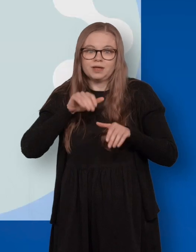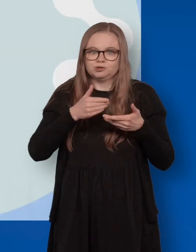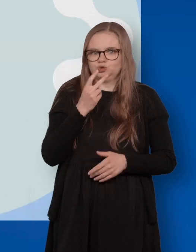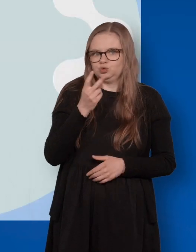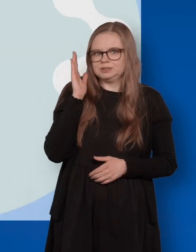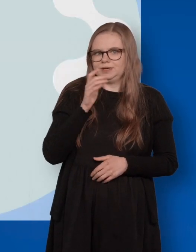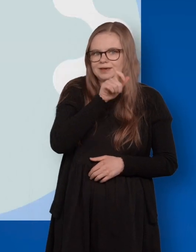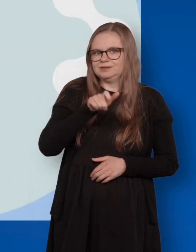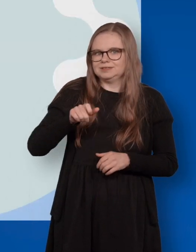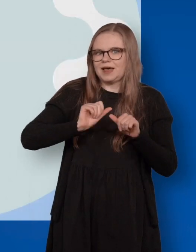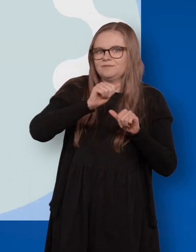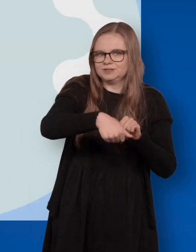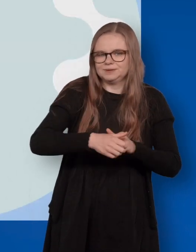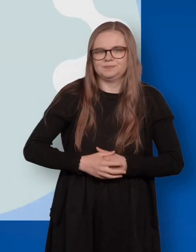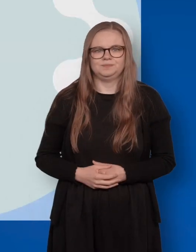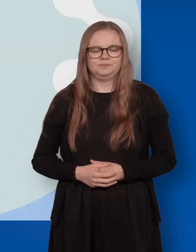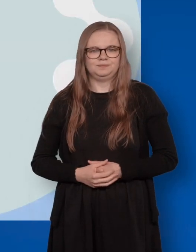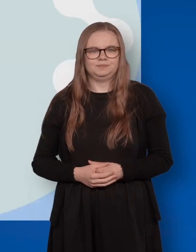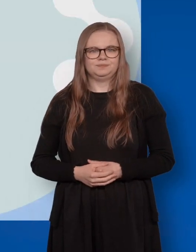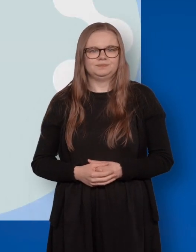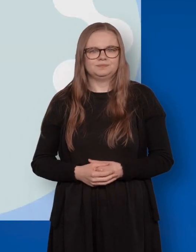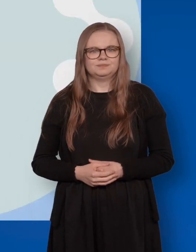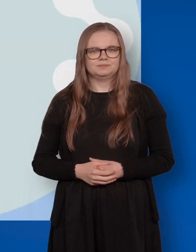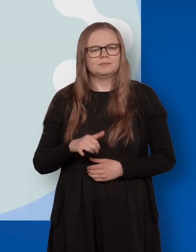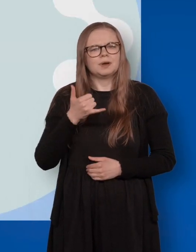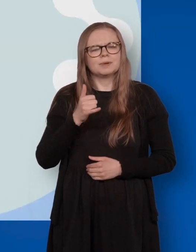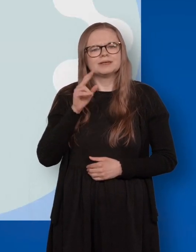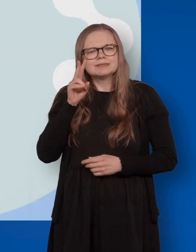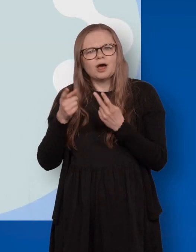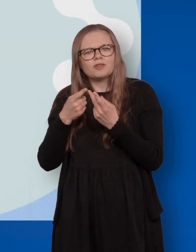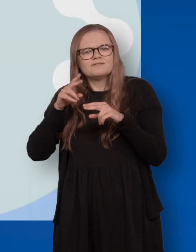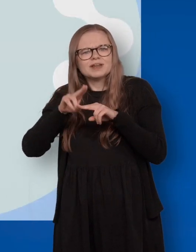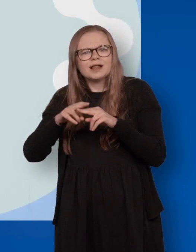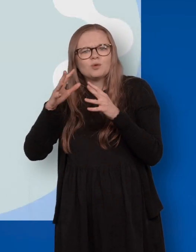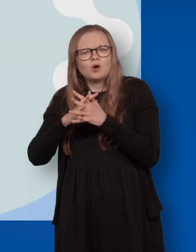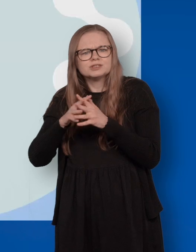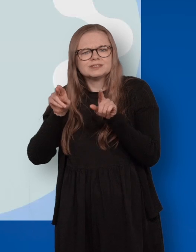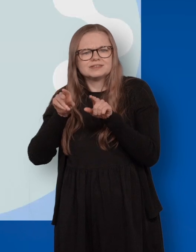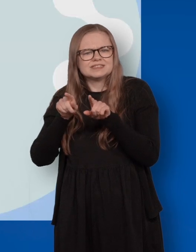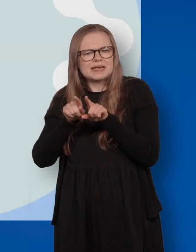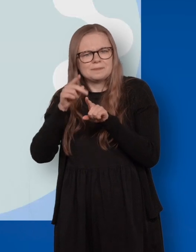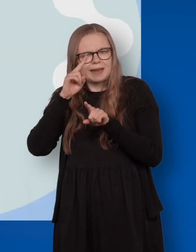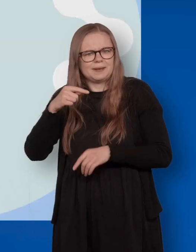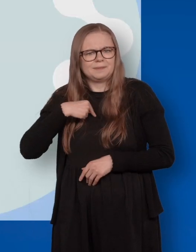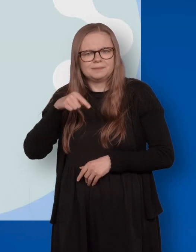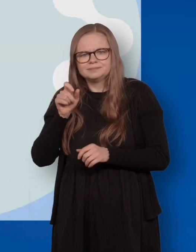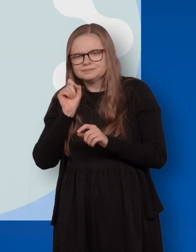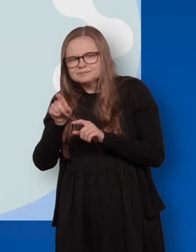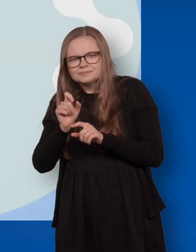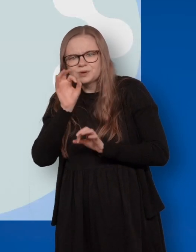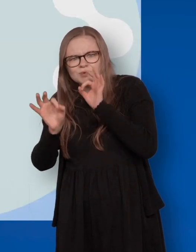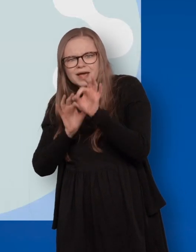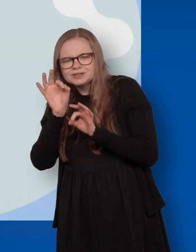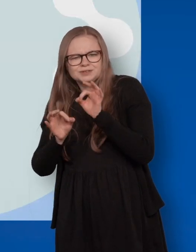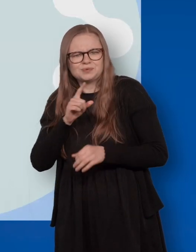our speakers, after this introduction. You might see other Fenella Watsons asking questions or in the attendees, and that's because